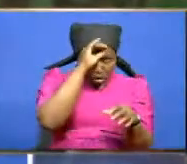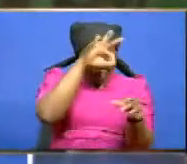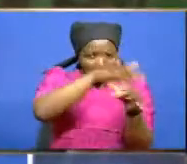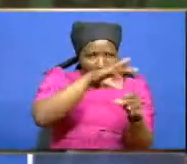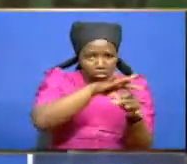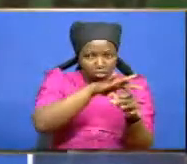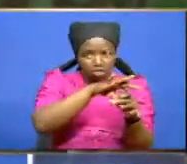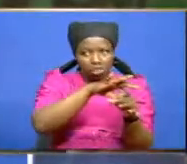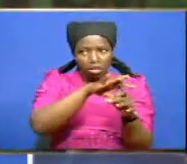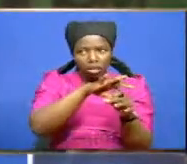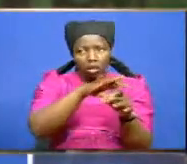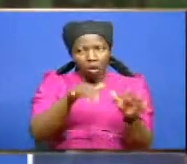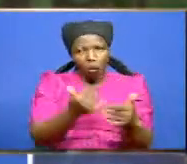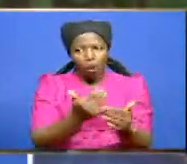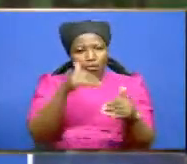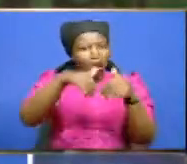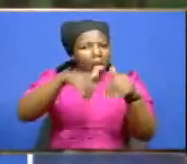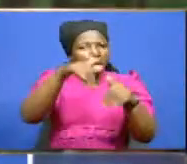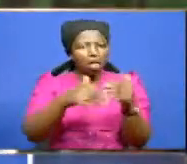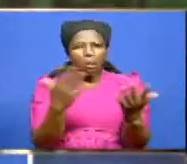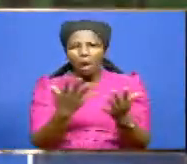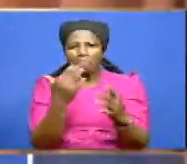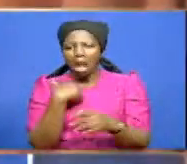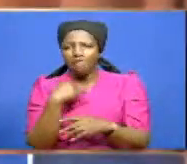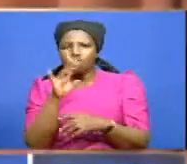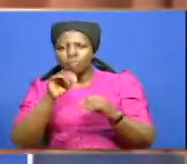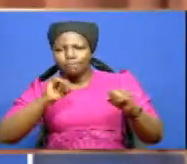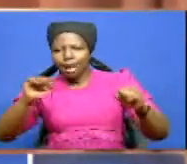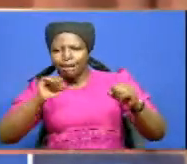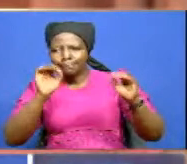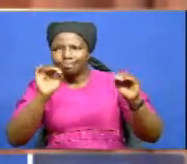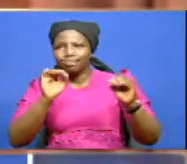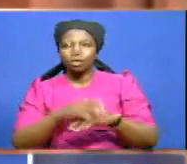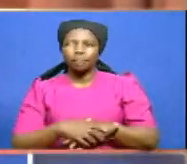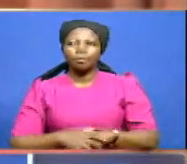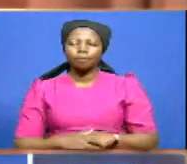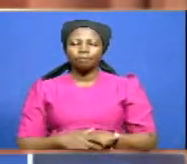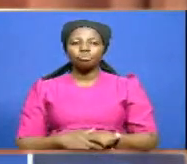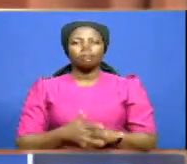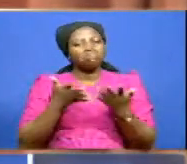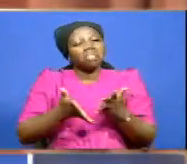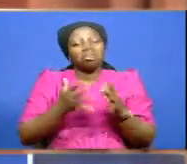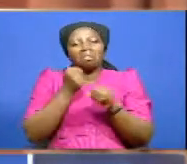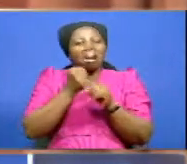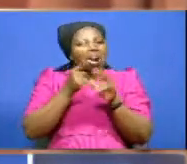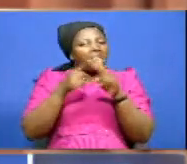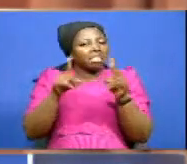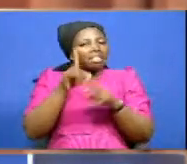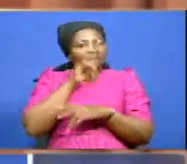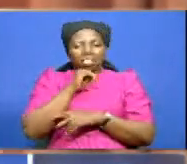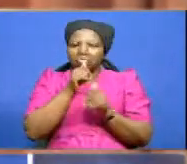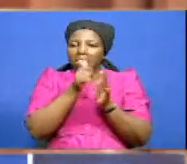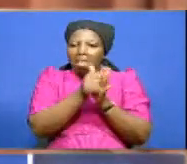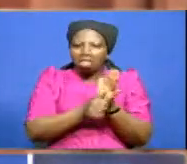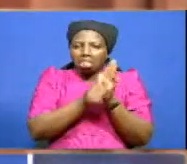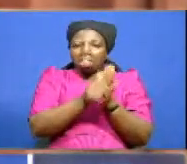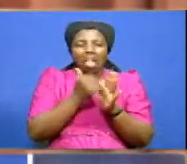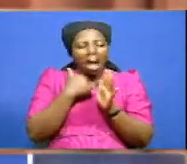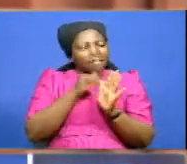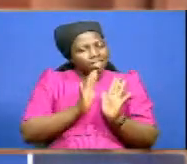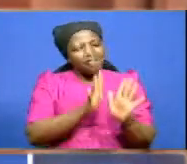referendum ambaye hakuna pande mbili. The train has left the station. You can catch up,